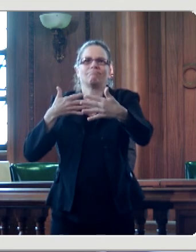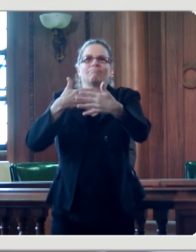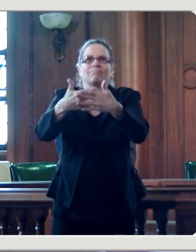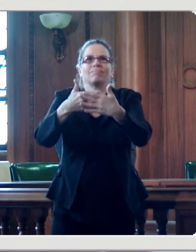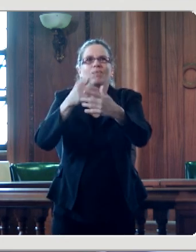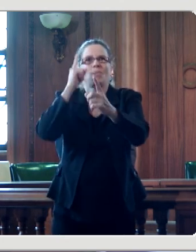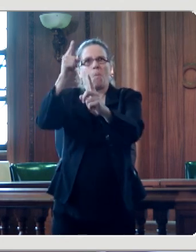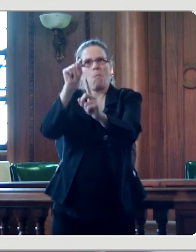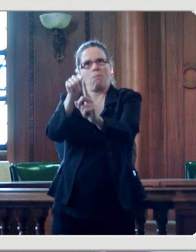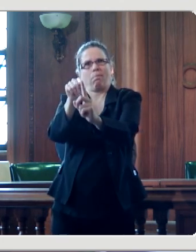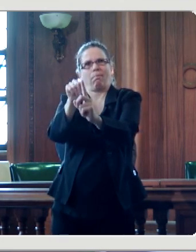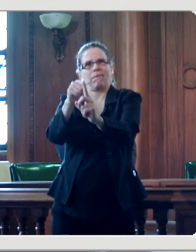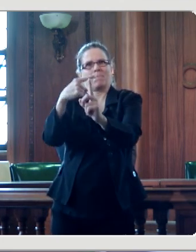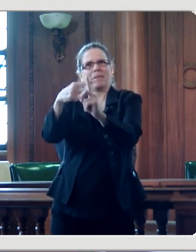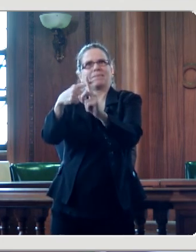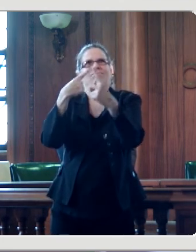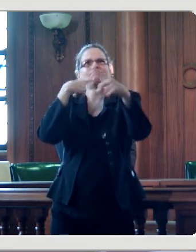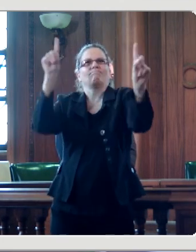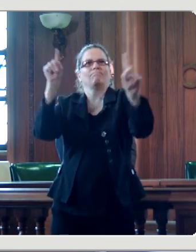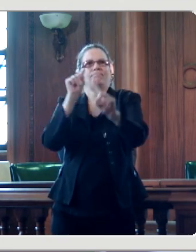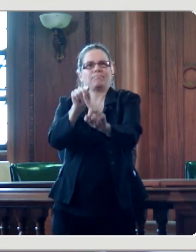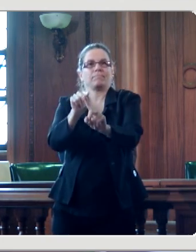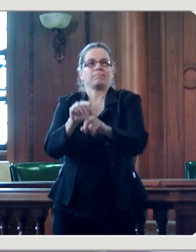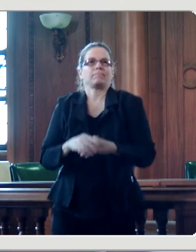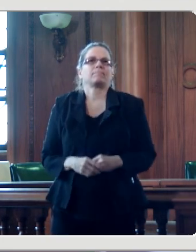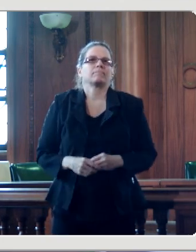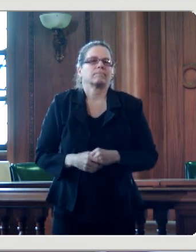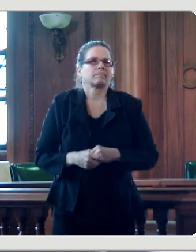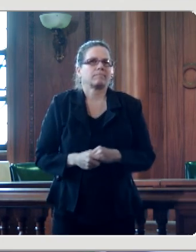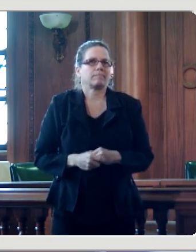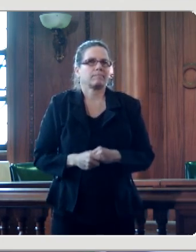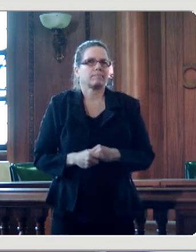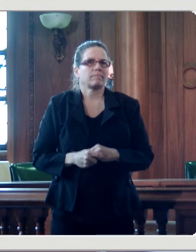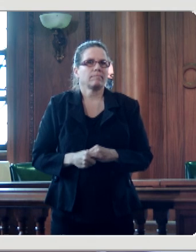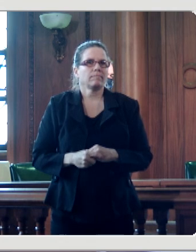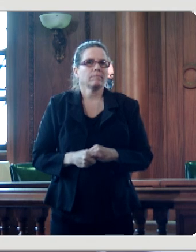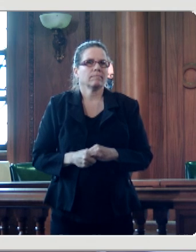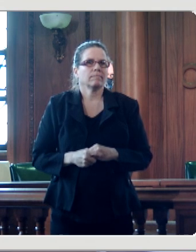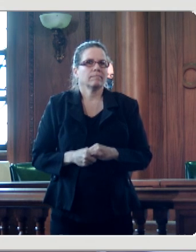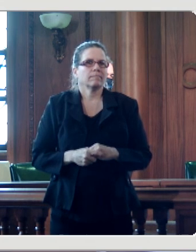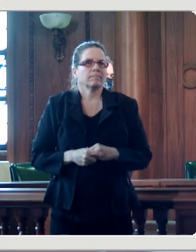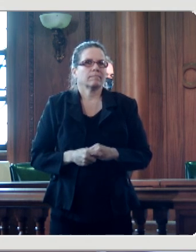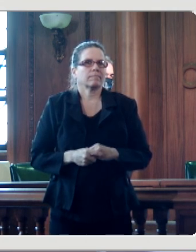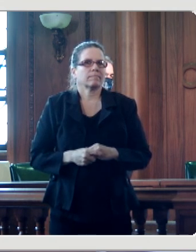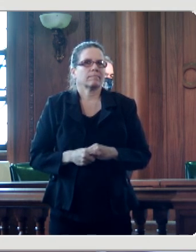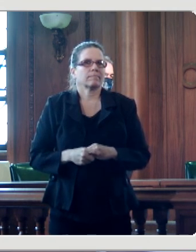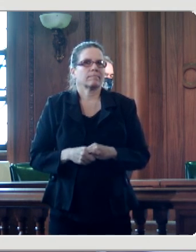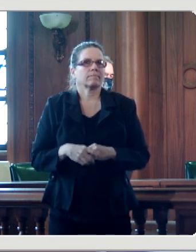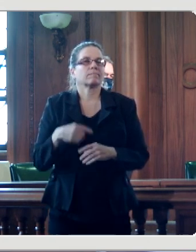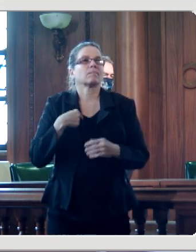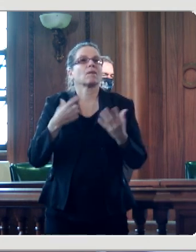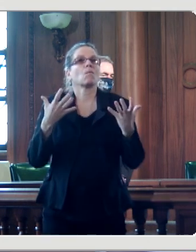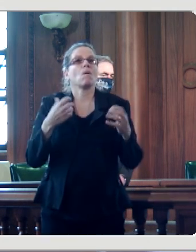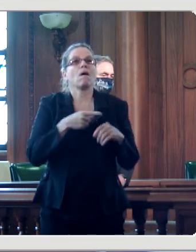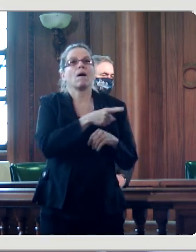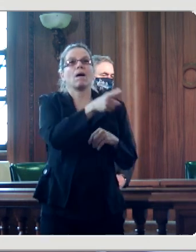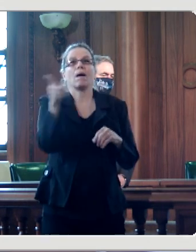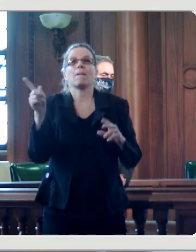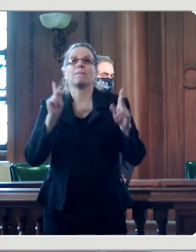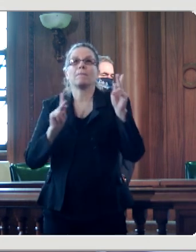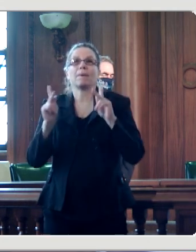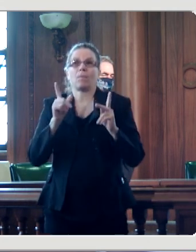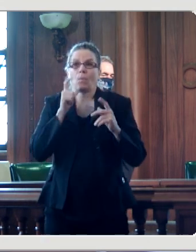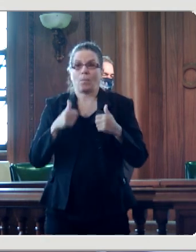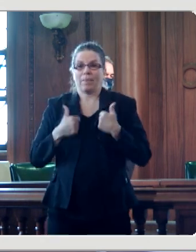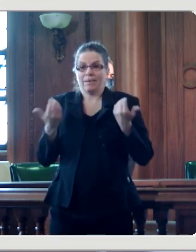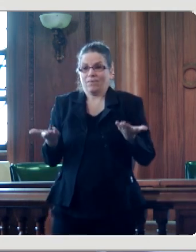to make sure that everyone in our city is taking the necessary precautions and has the